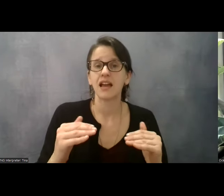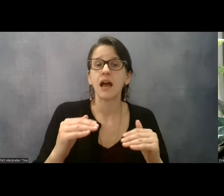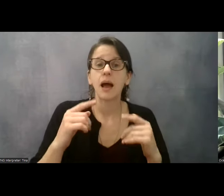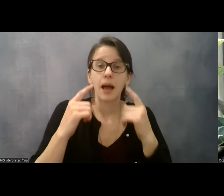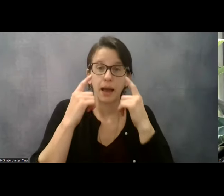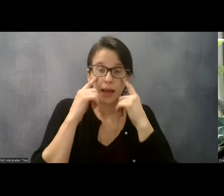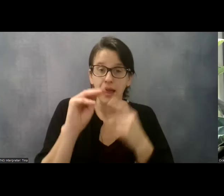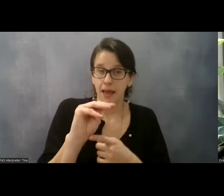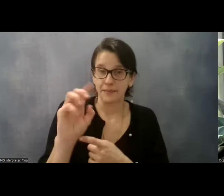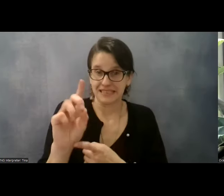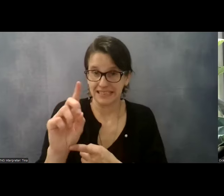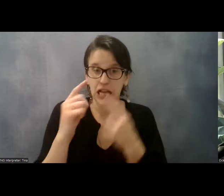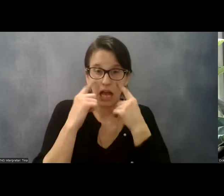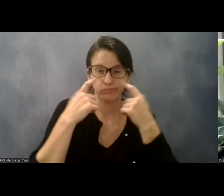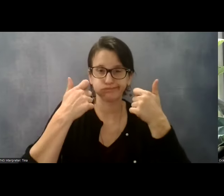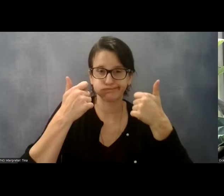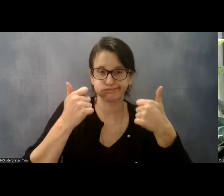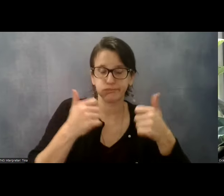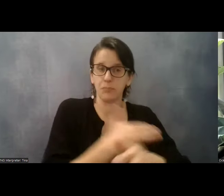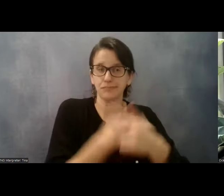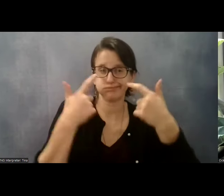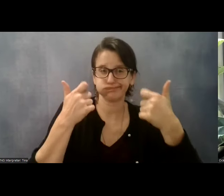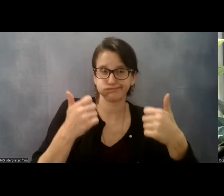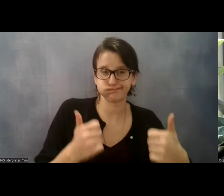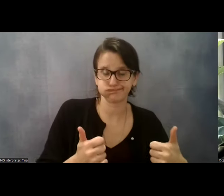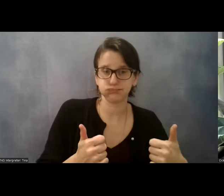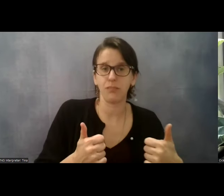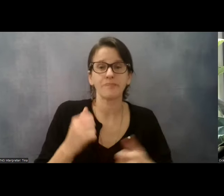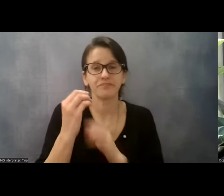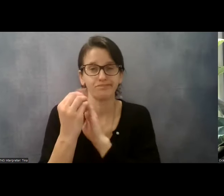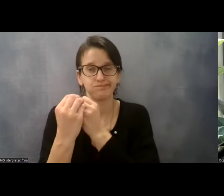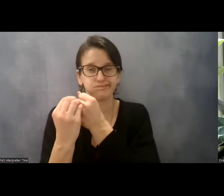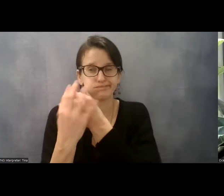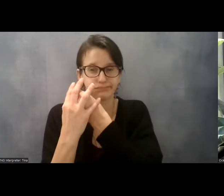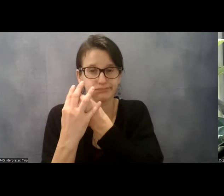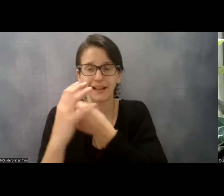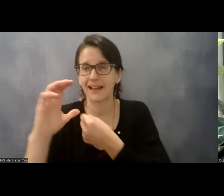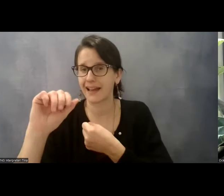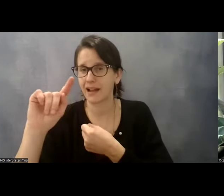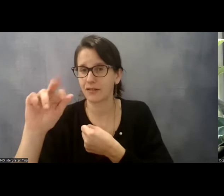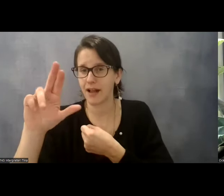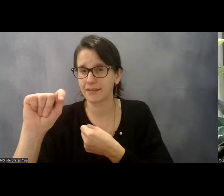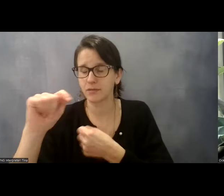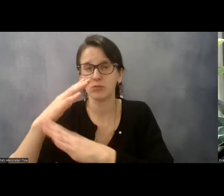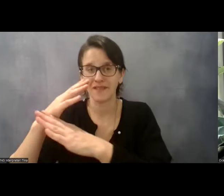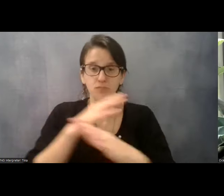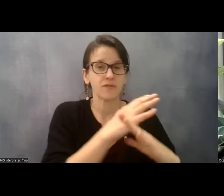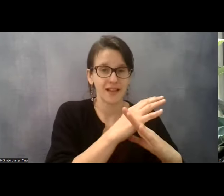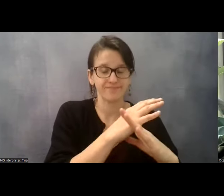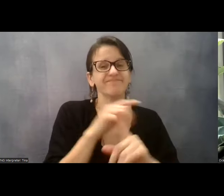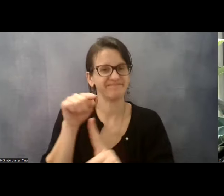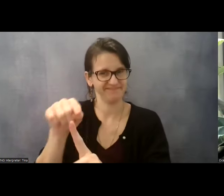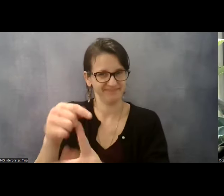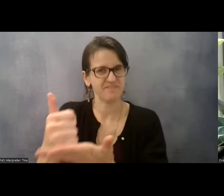degeneration and to prevent cataracts. So a lot to love about carrots for eye health. They also may